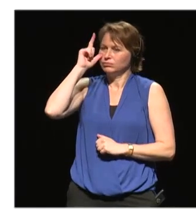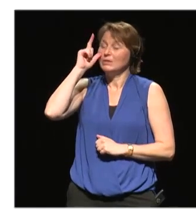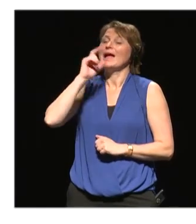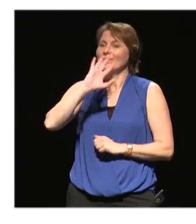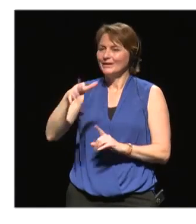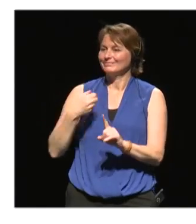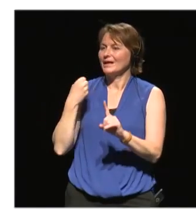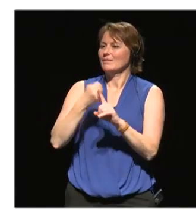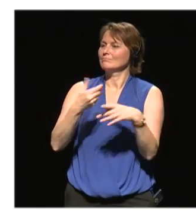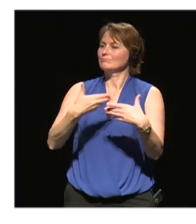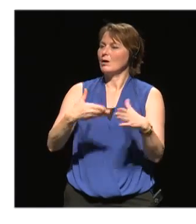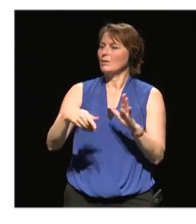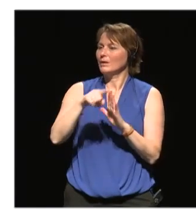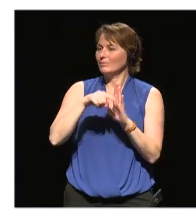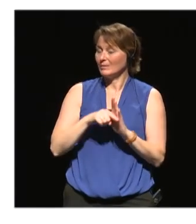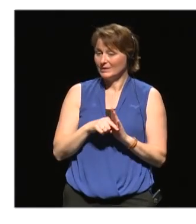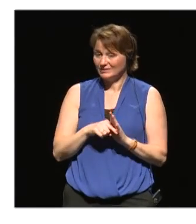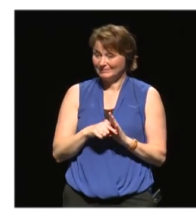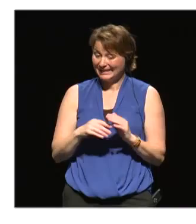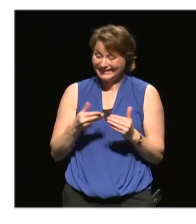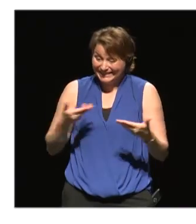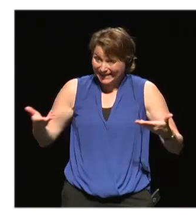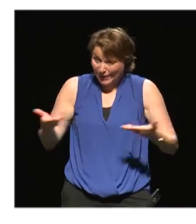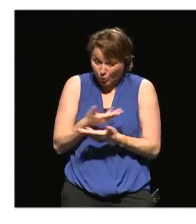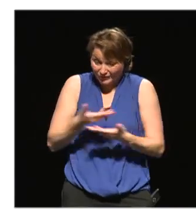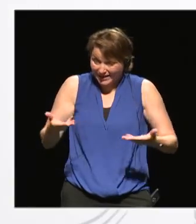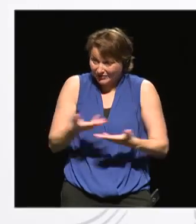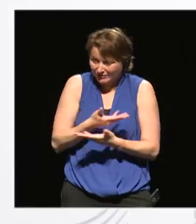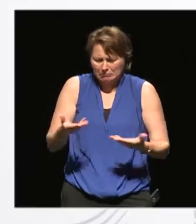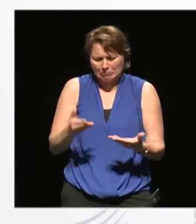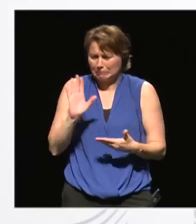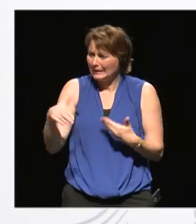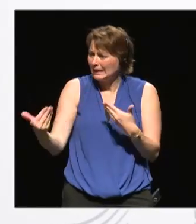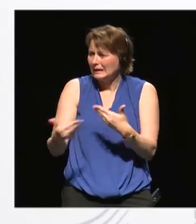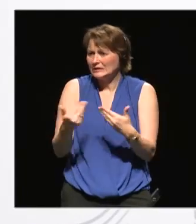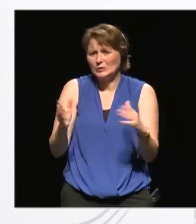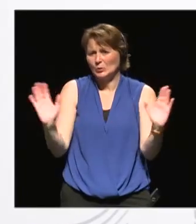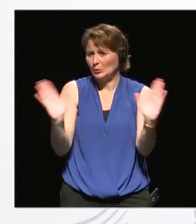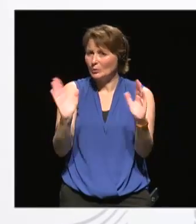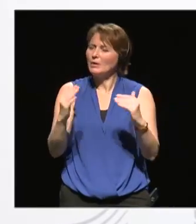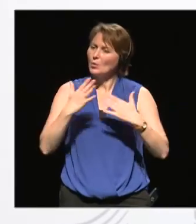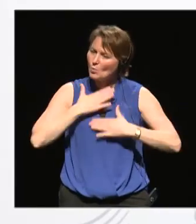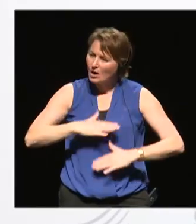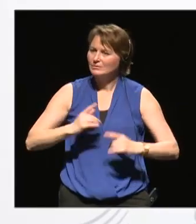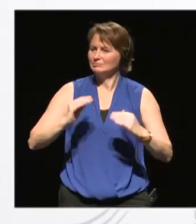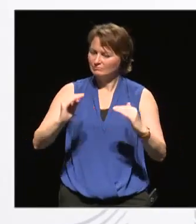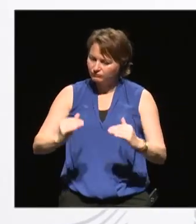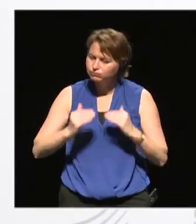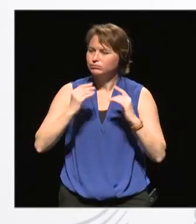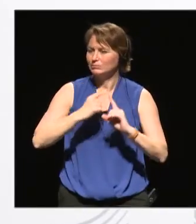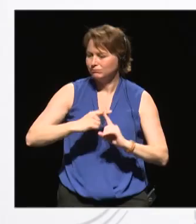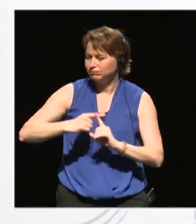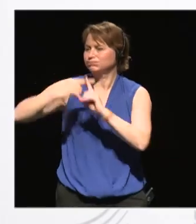easy. Negotiations are never easy. But we do intend to improve, and this must translate into